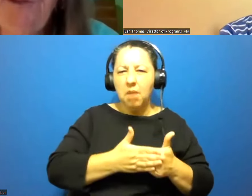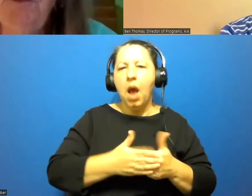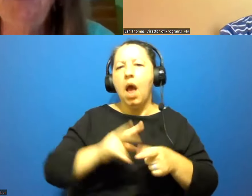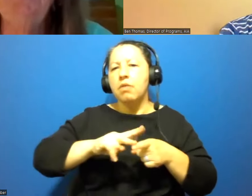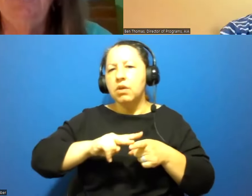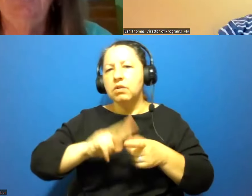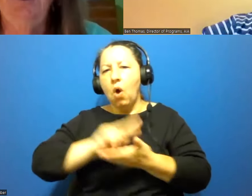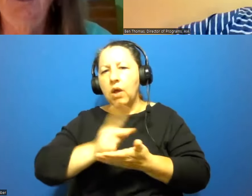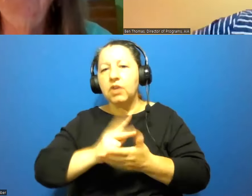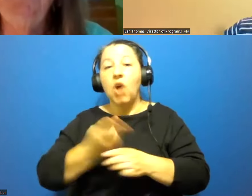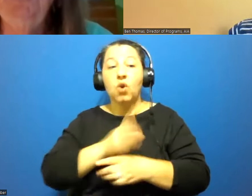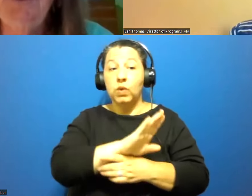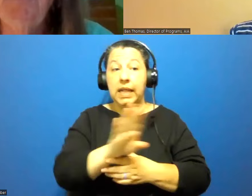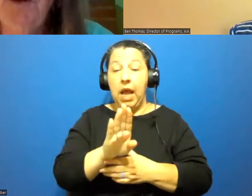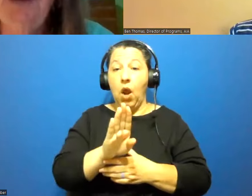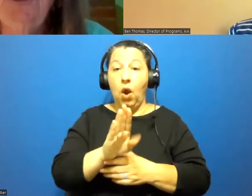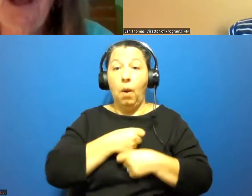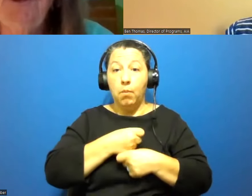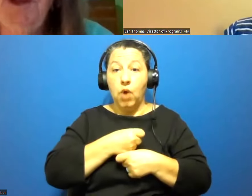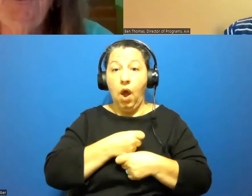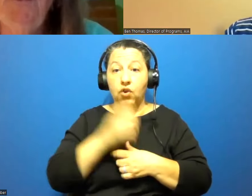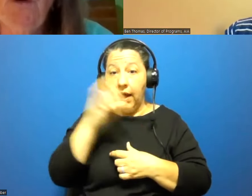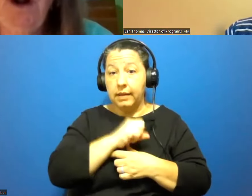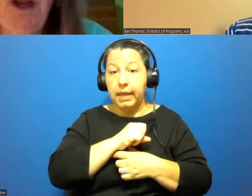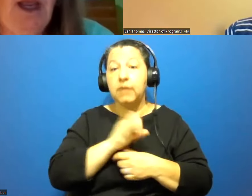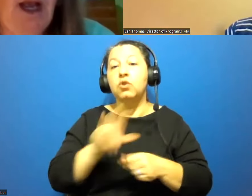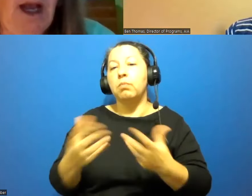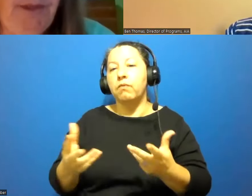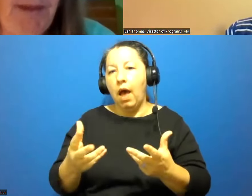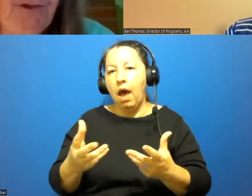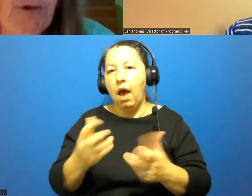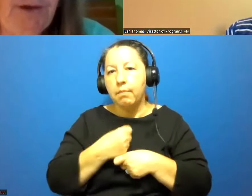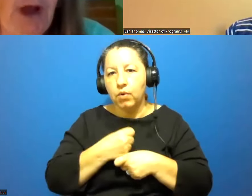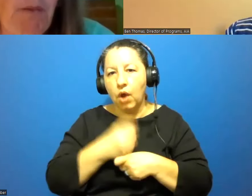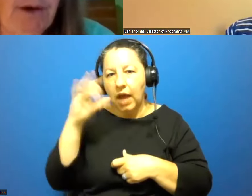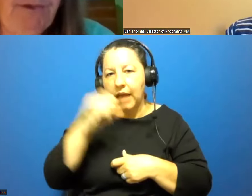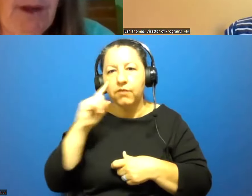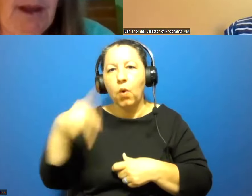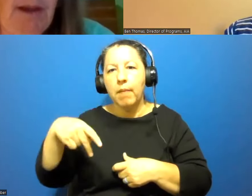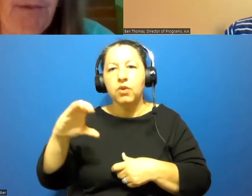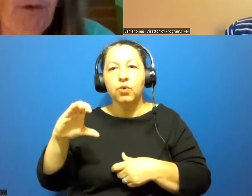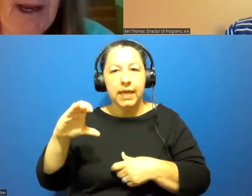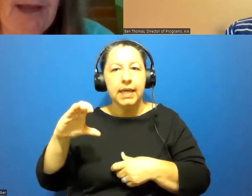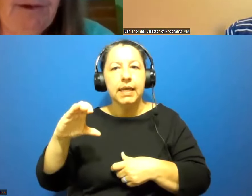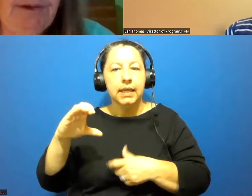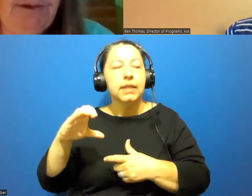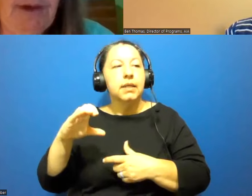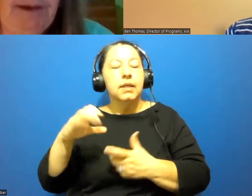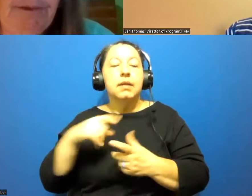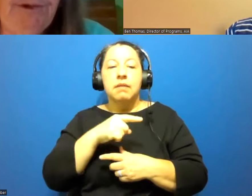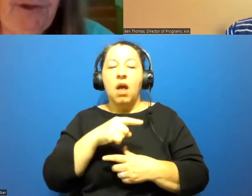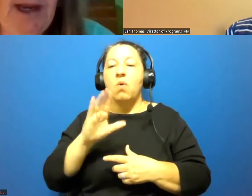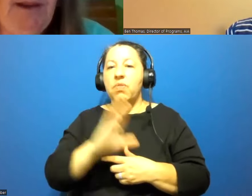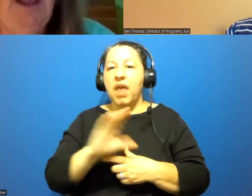production estimates to give production estimates for the Paynes Creek Saltworks. Before